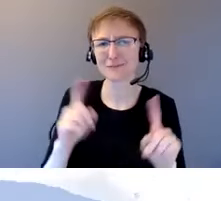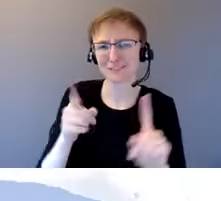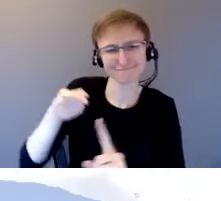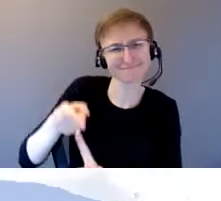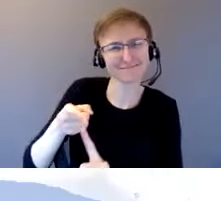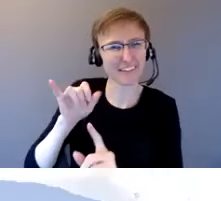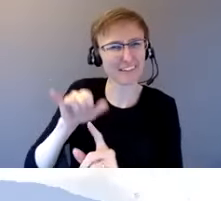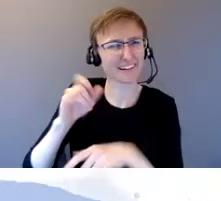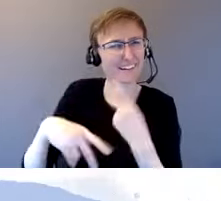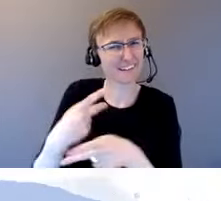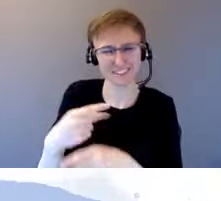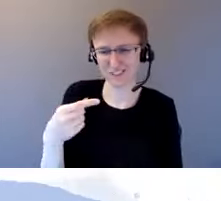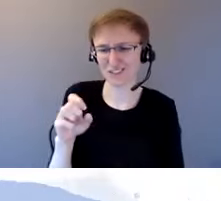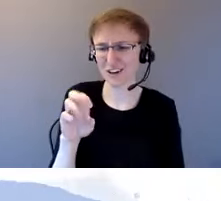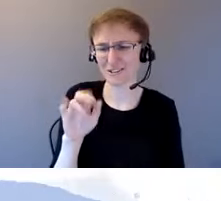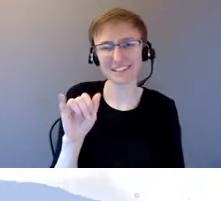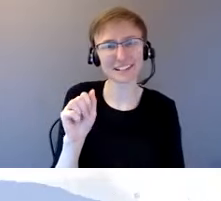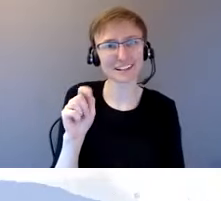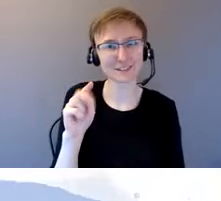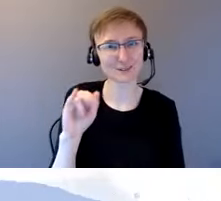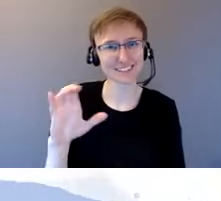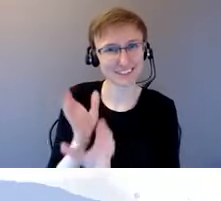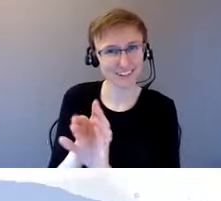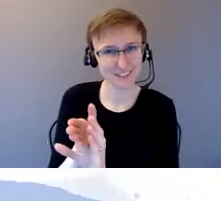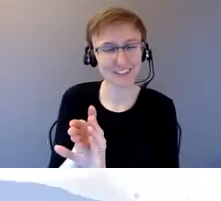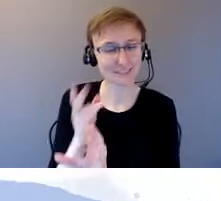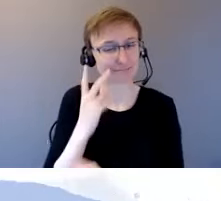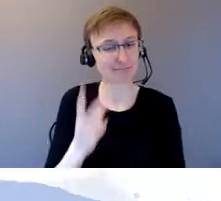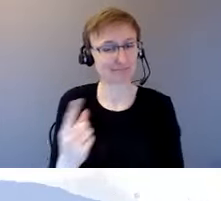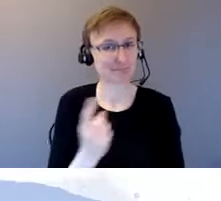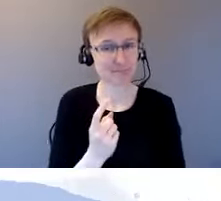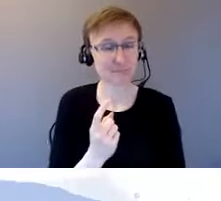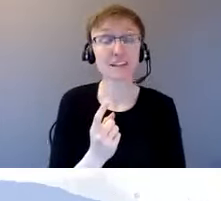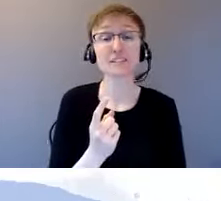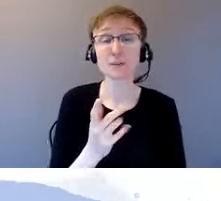it's in addition to diagnosing and treating mental health